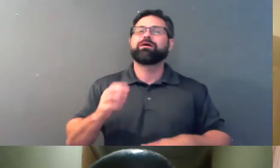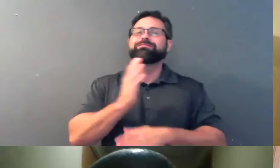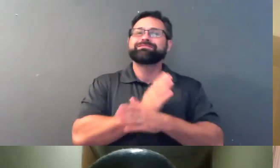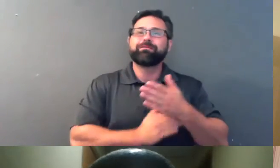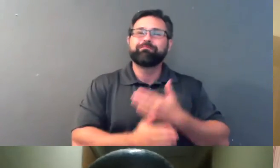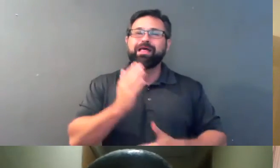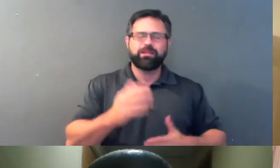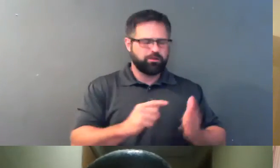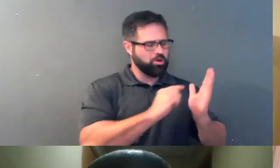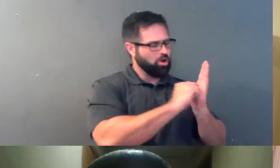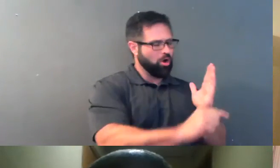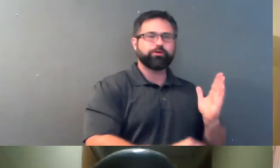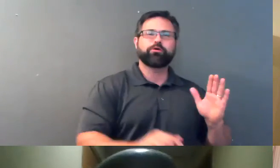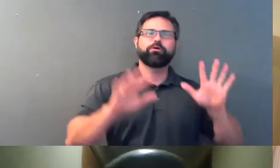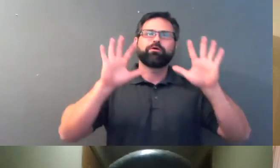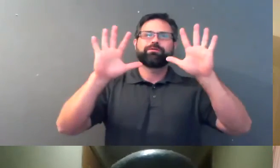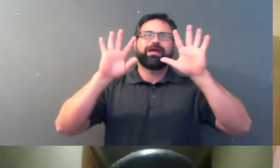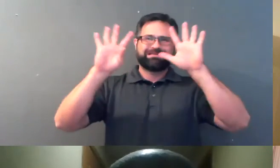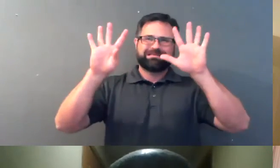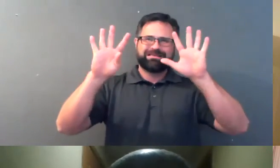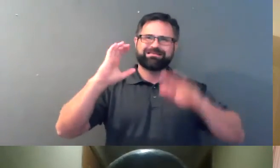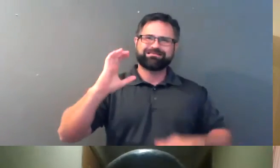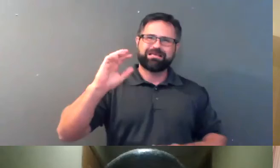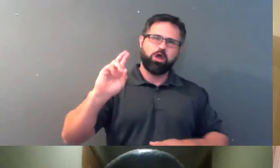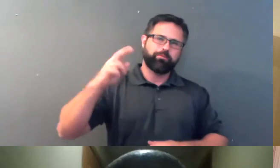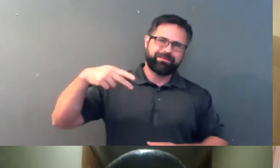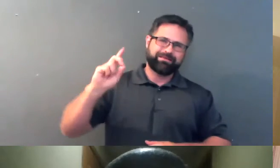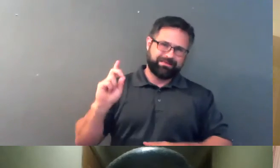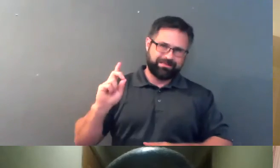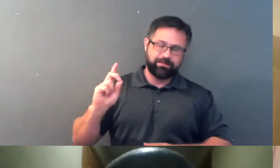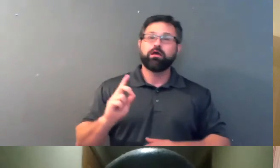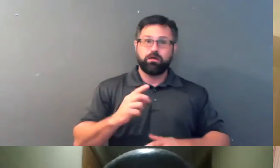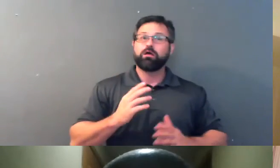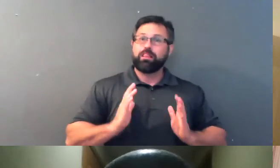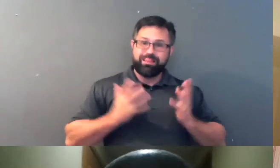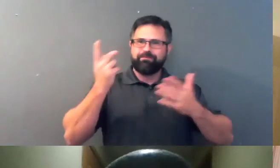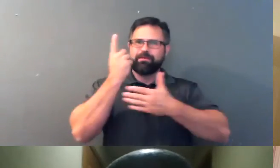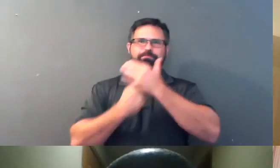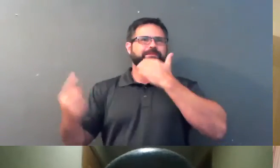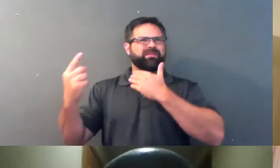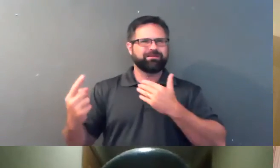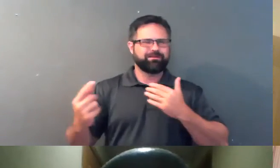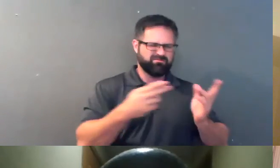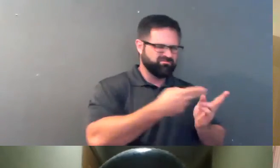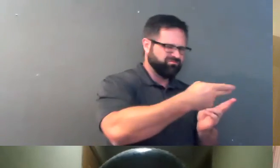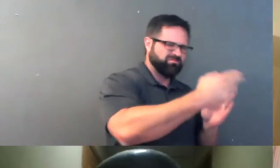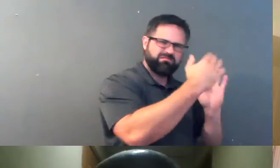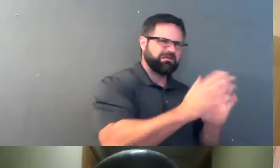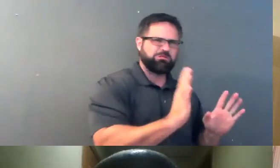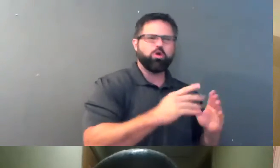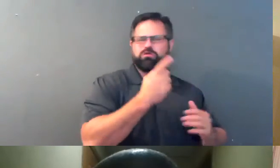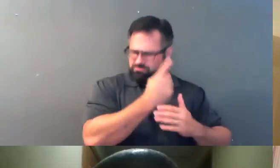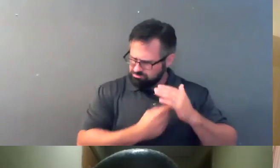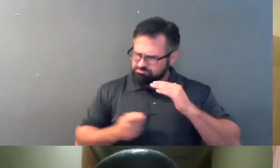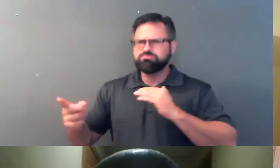19 of the CRPD, living independently and being included in the community. I think the article